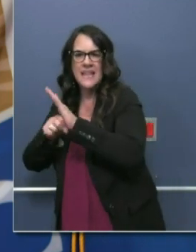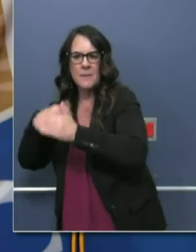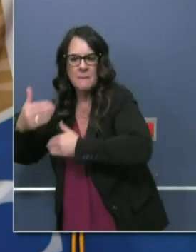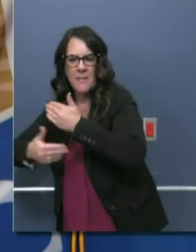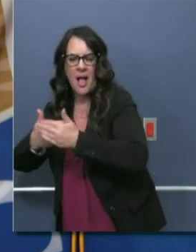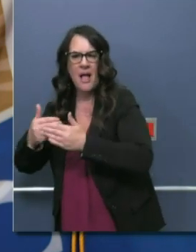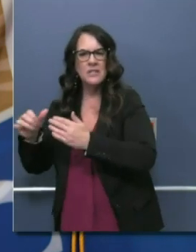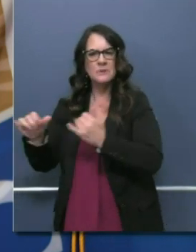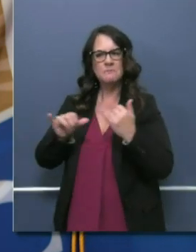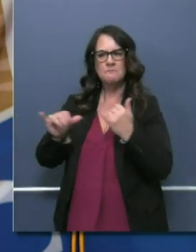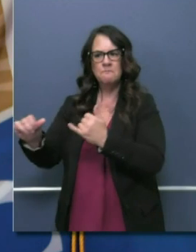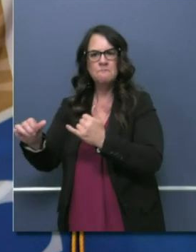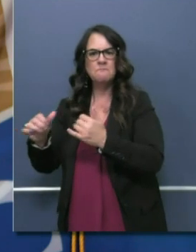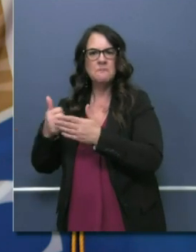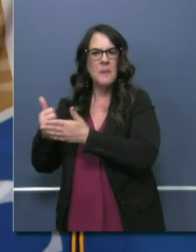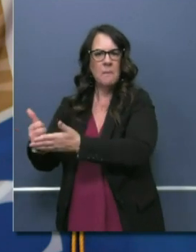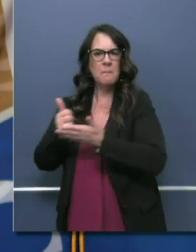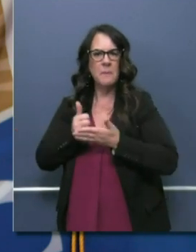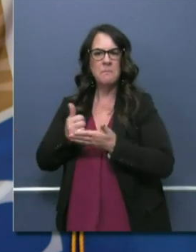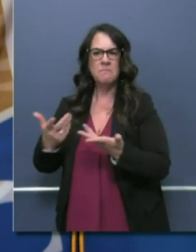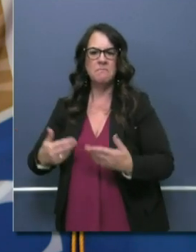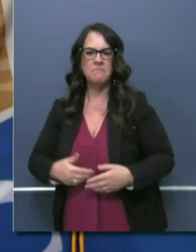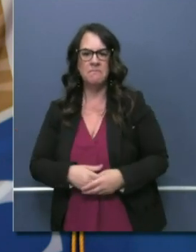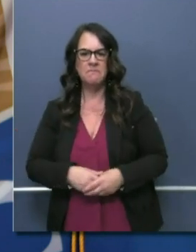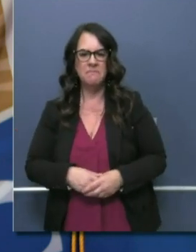Roop, Westwood One News.